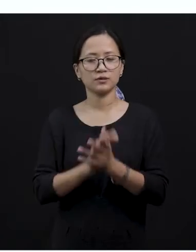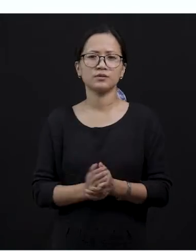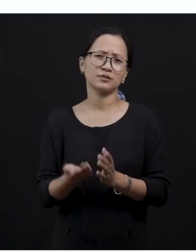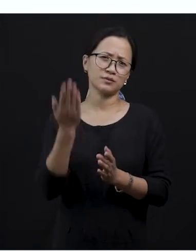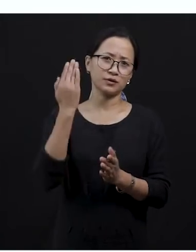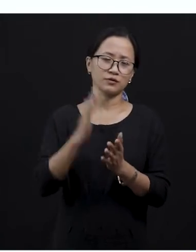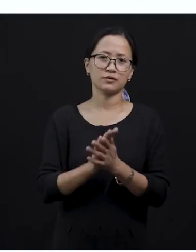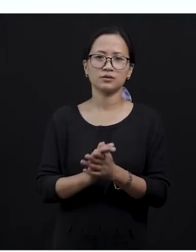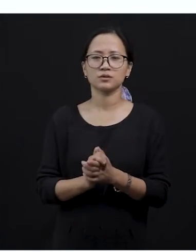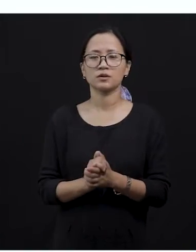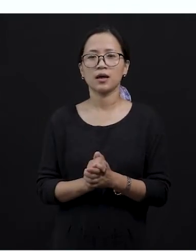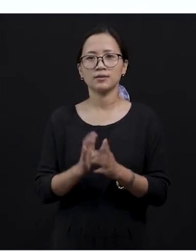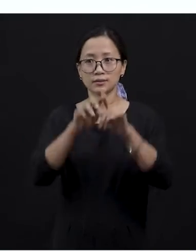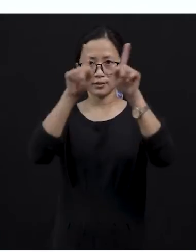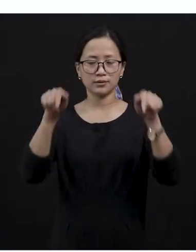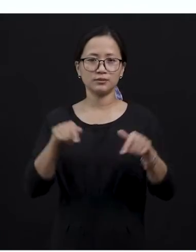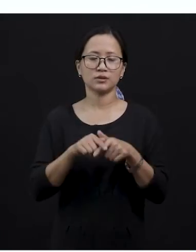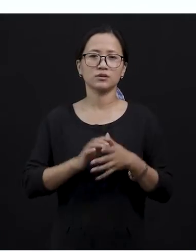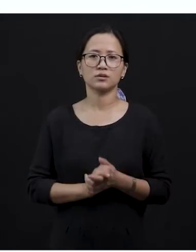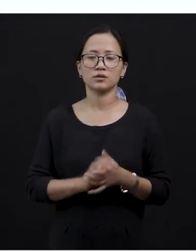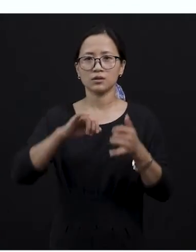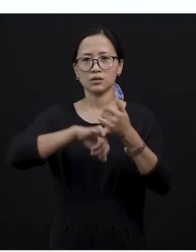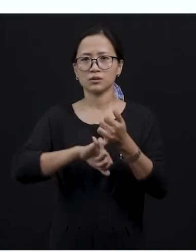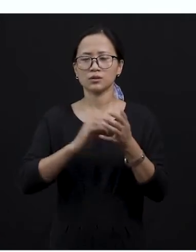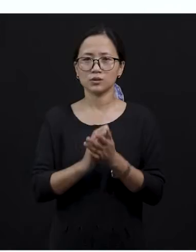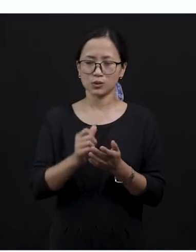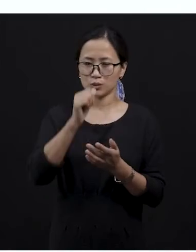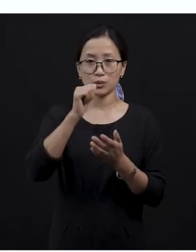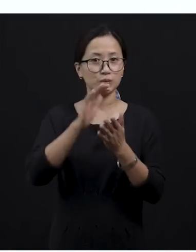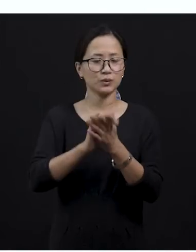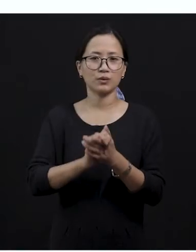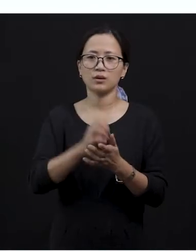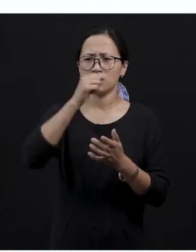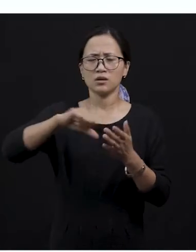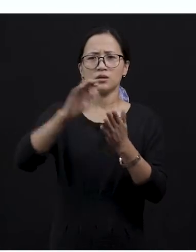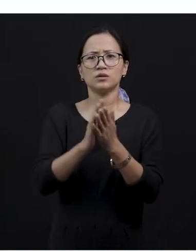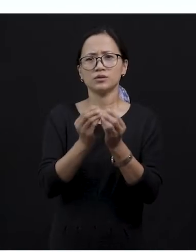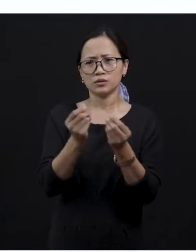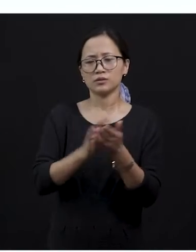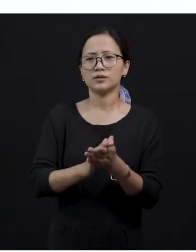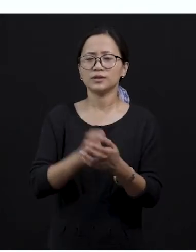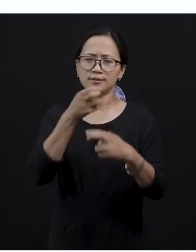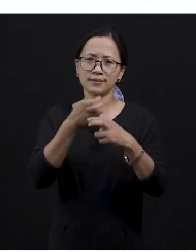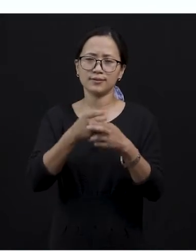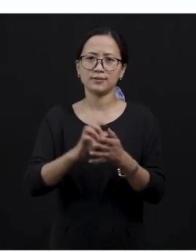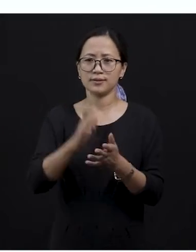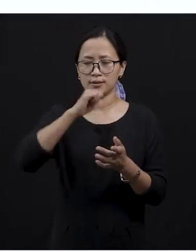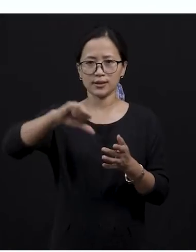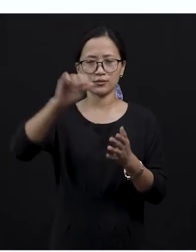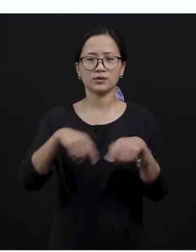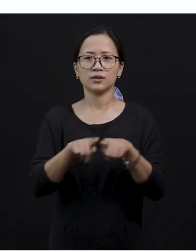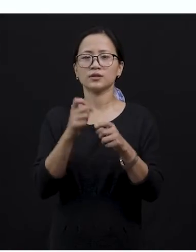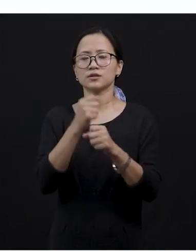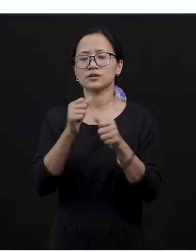the previous slides, we have the solid, liquid, gases. These are the 3 states